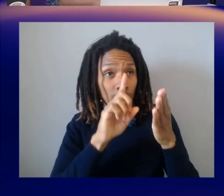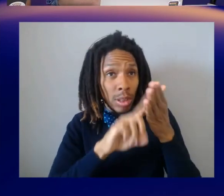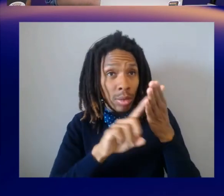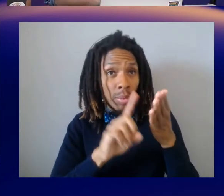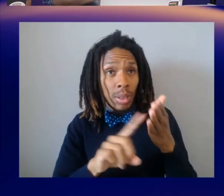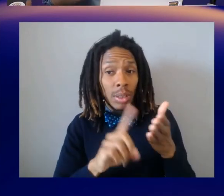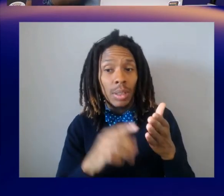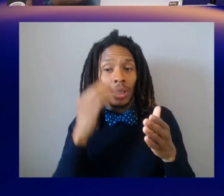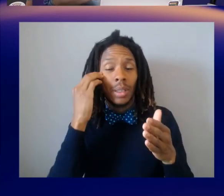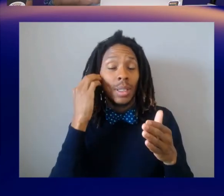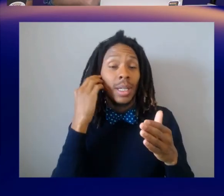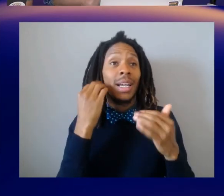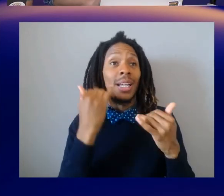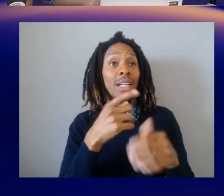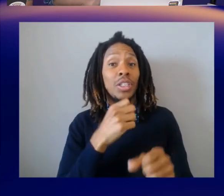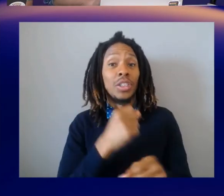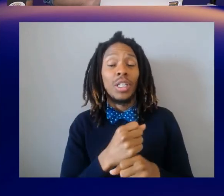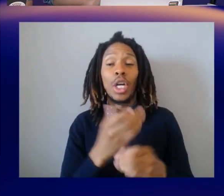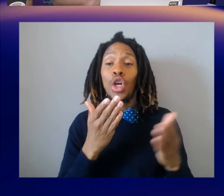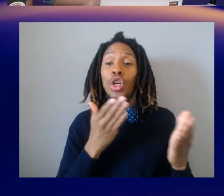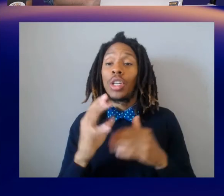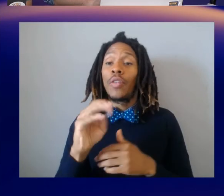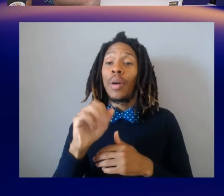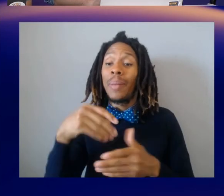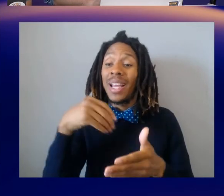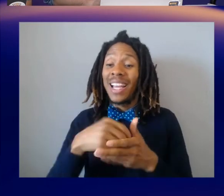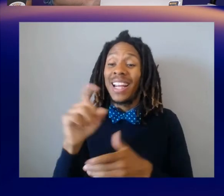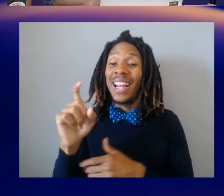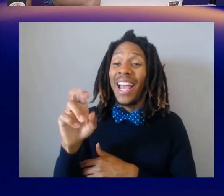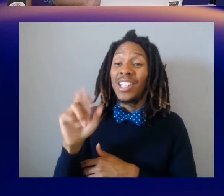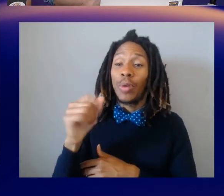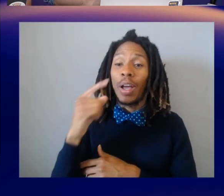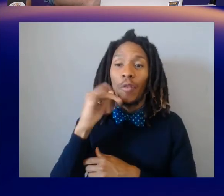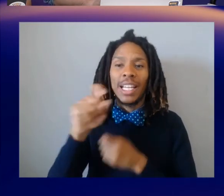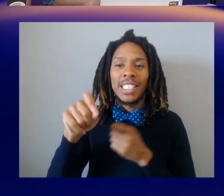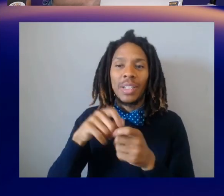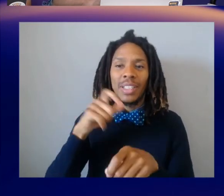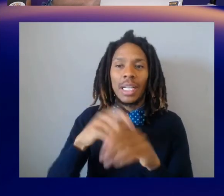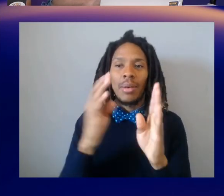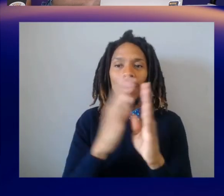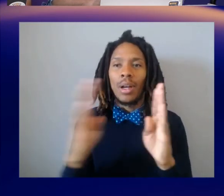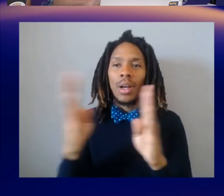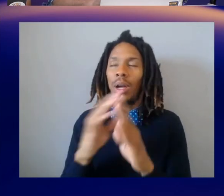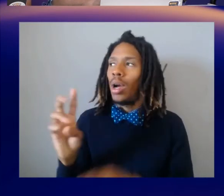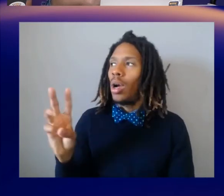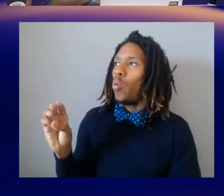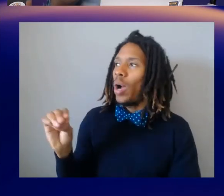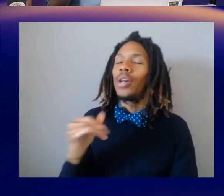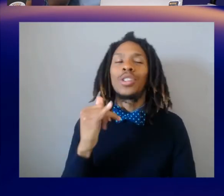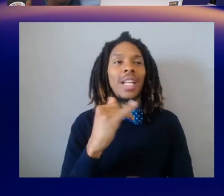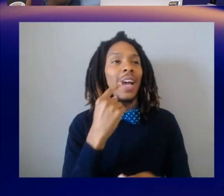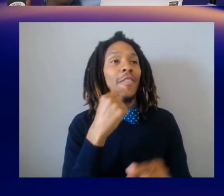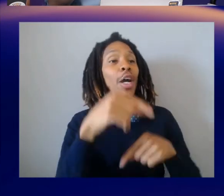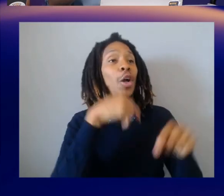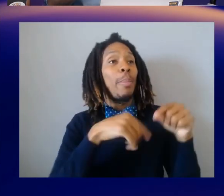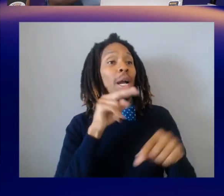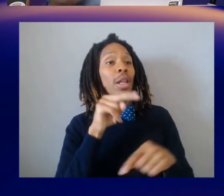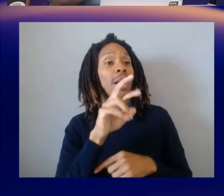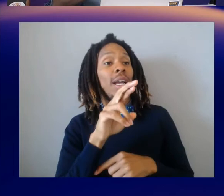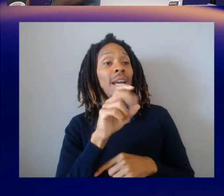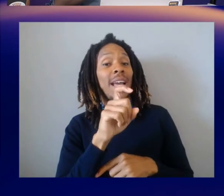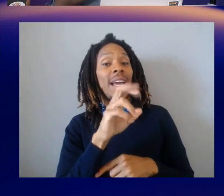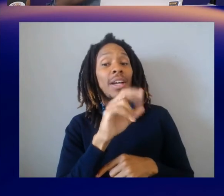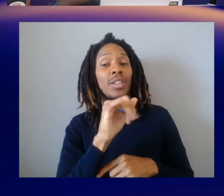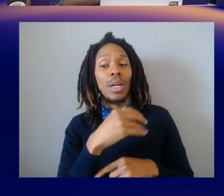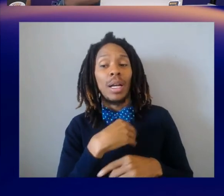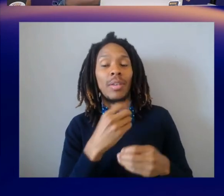now generating for us is a service map in X-Ray for that specific time range. Wow. So now before, if I go back and I view X-Ray, I get my service map